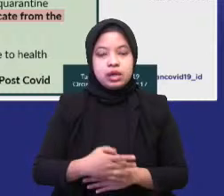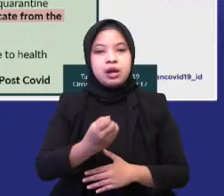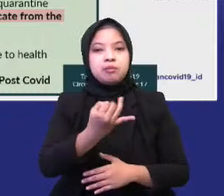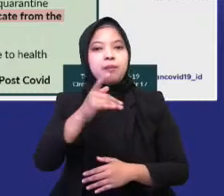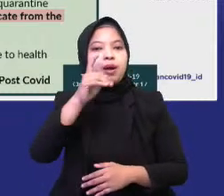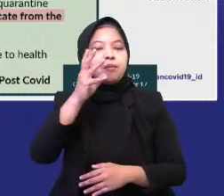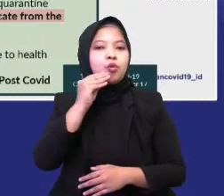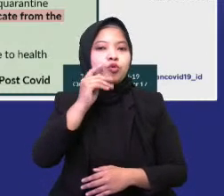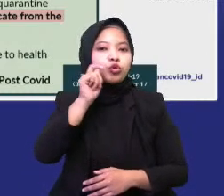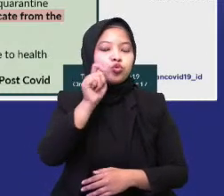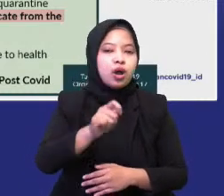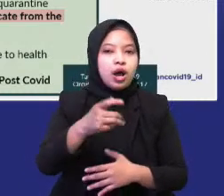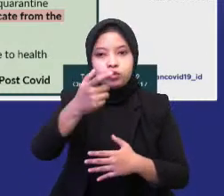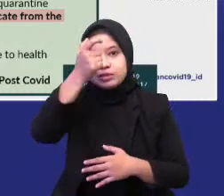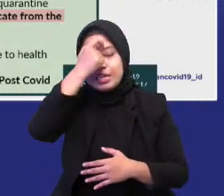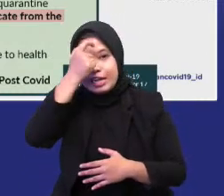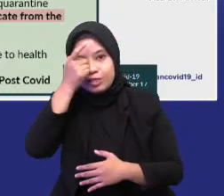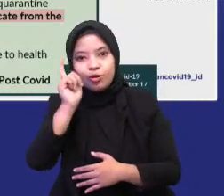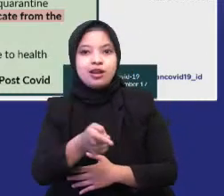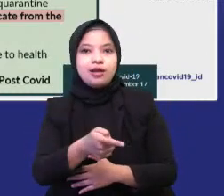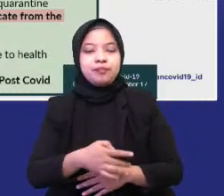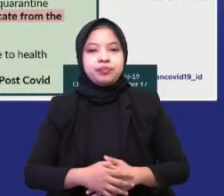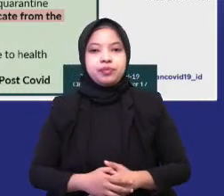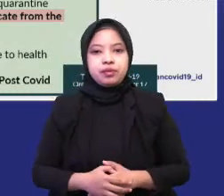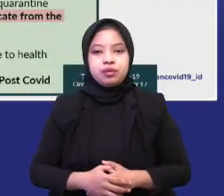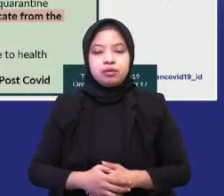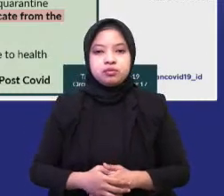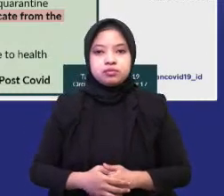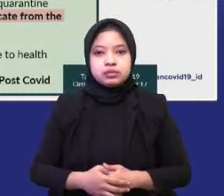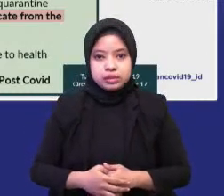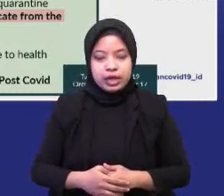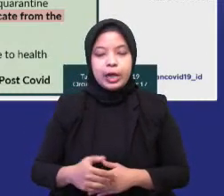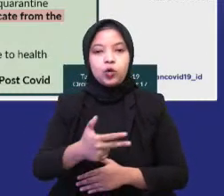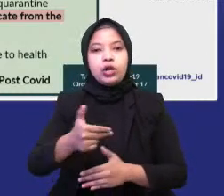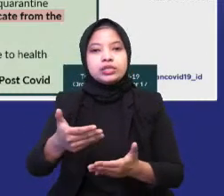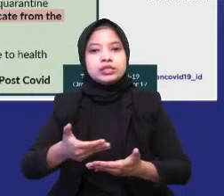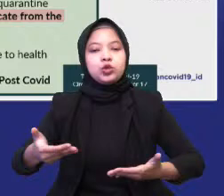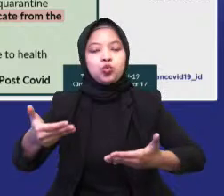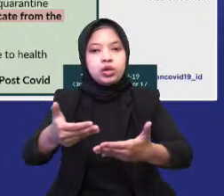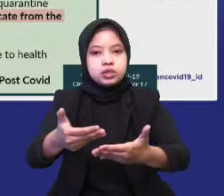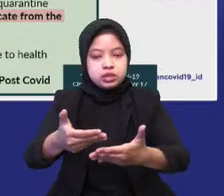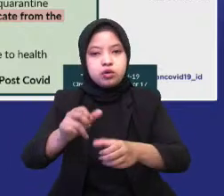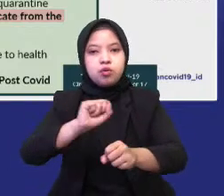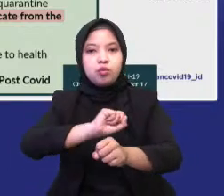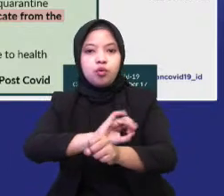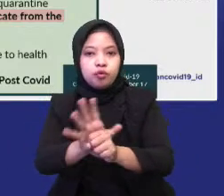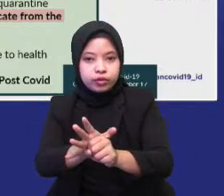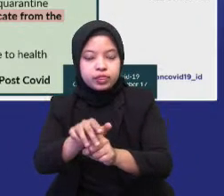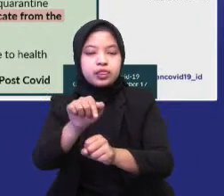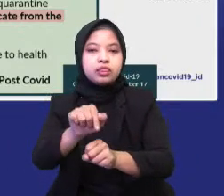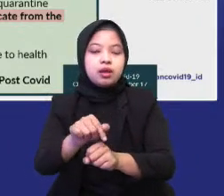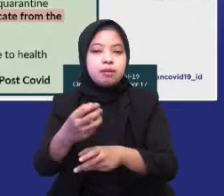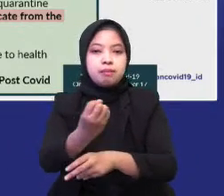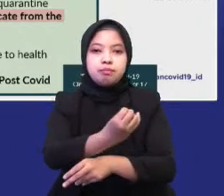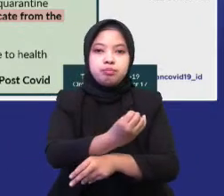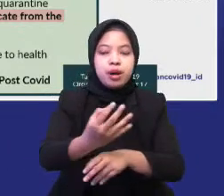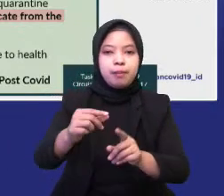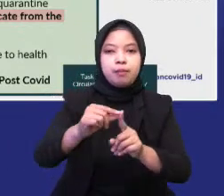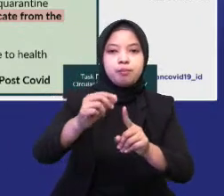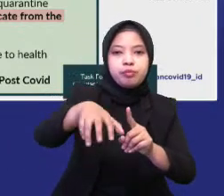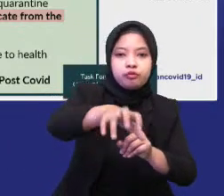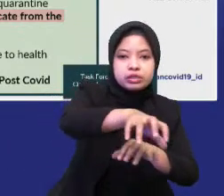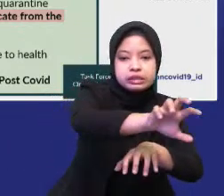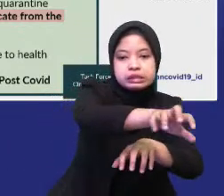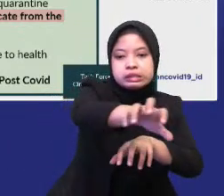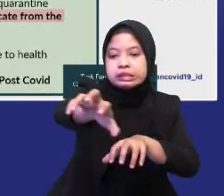elderly. Meanwhile, specifically for incoming trips to Indonesia, the government stipulates provisions for